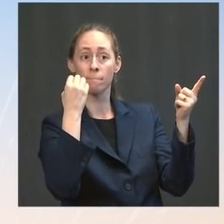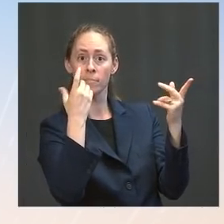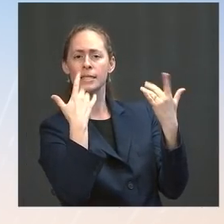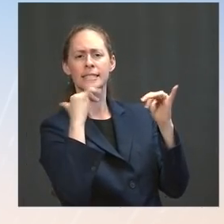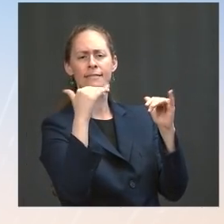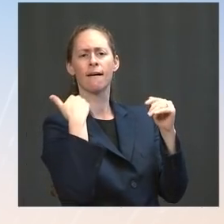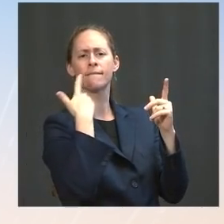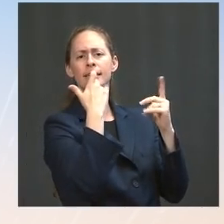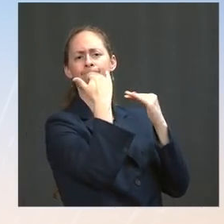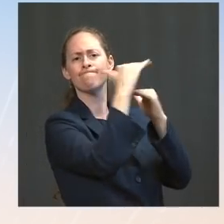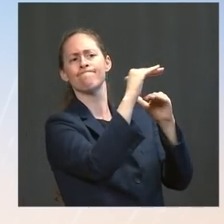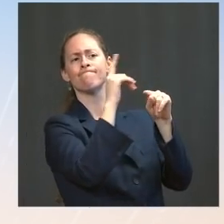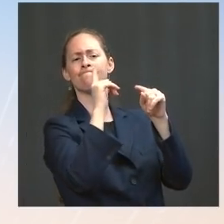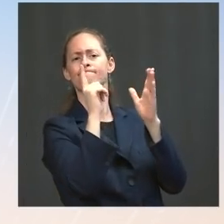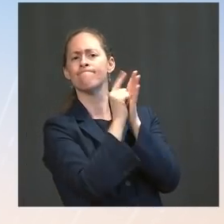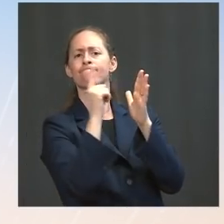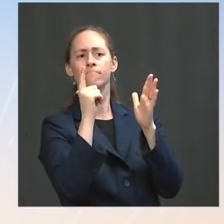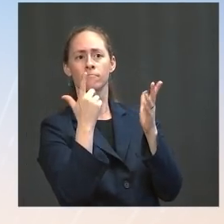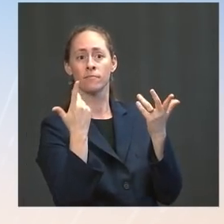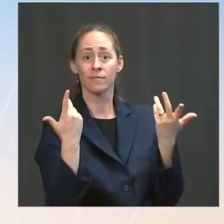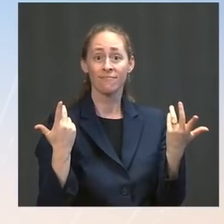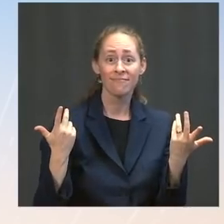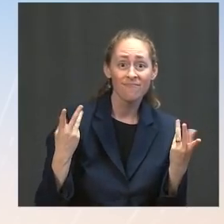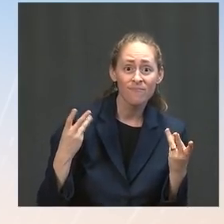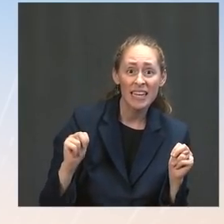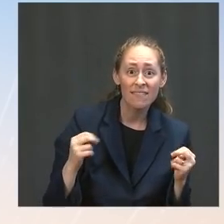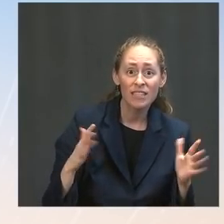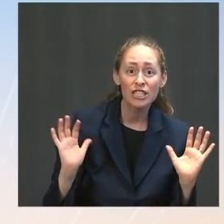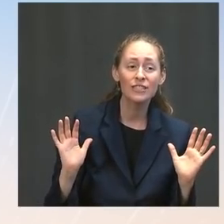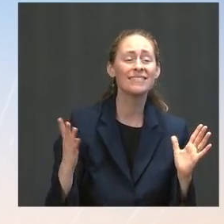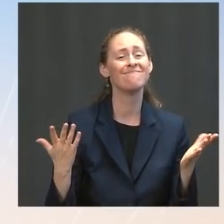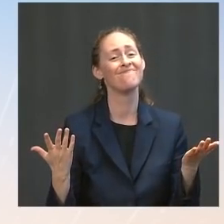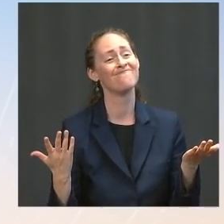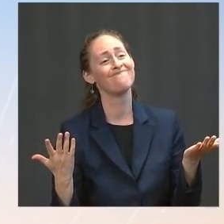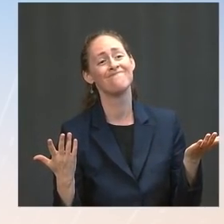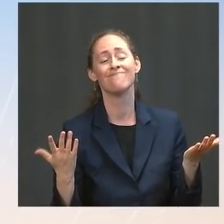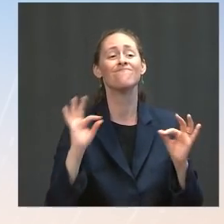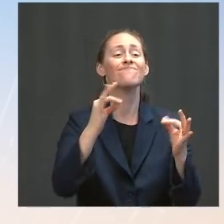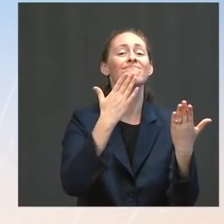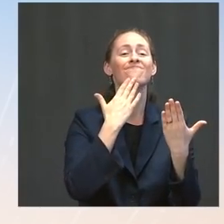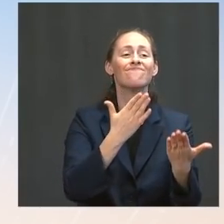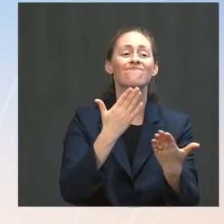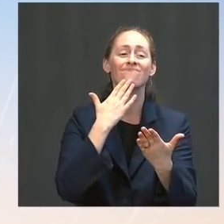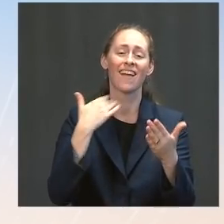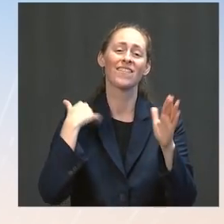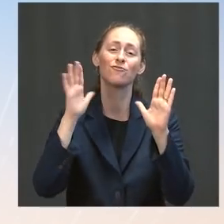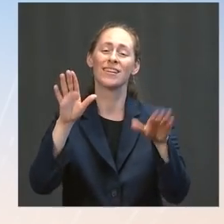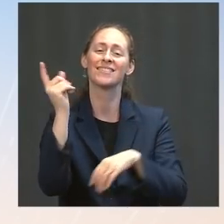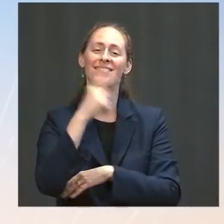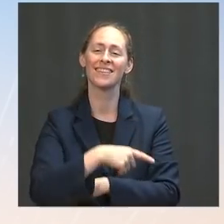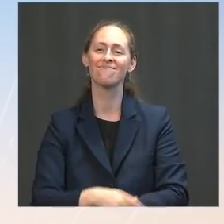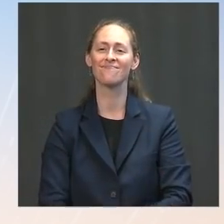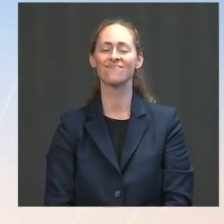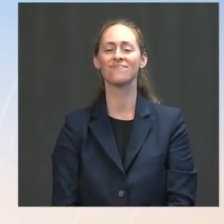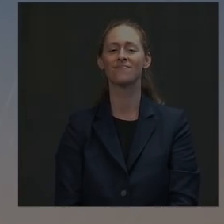things that may be misunderstood, maybe not by you, but about the program, which is that the program is designed to be distributed over the course of 3 years. So we